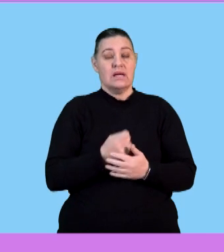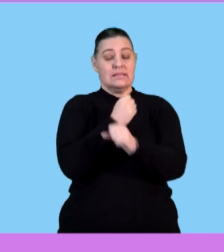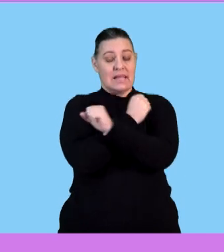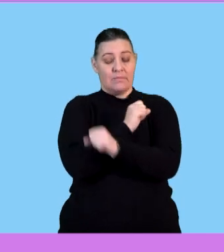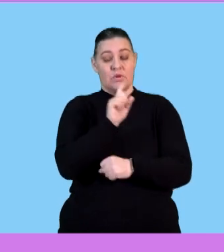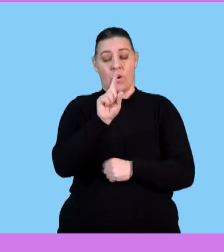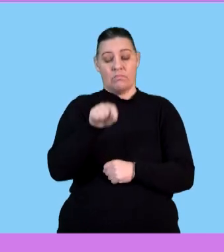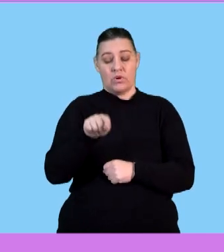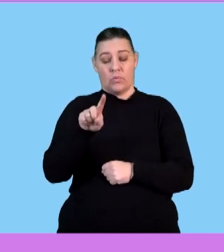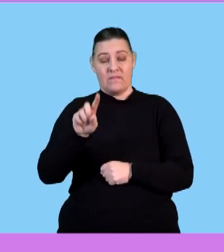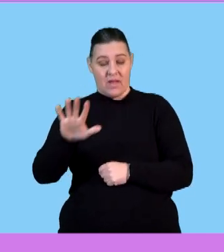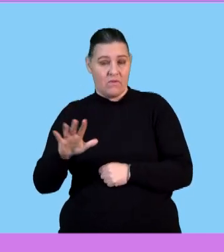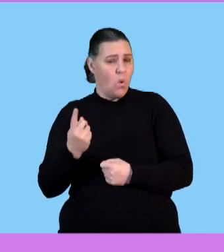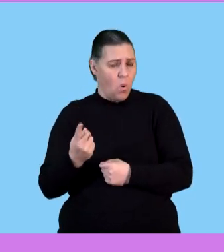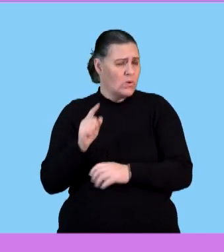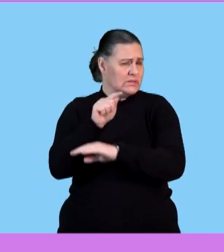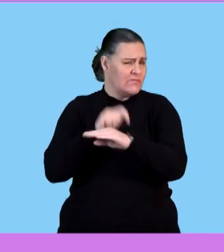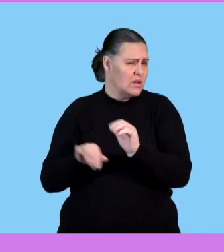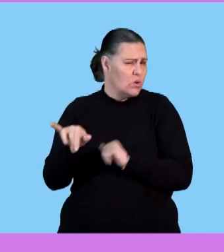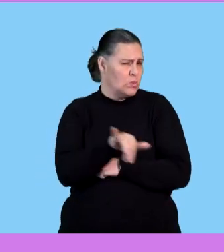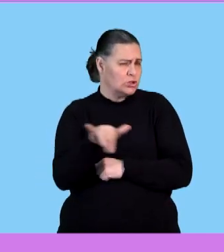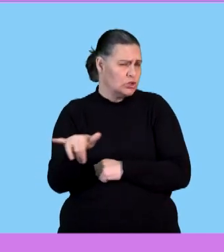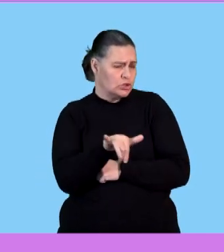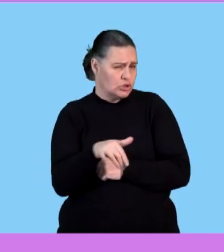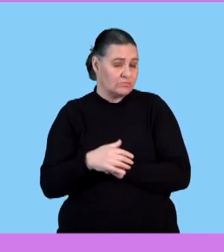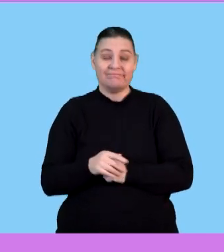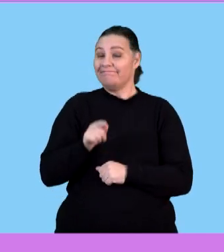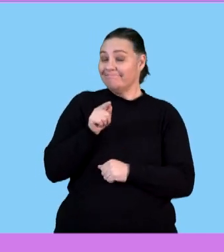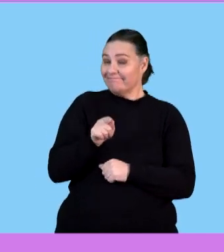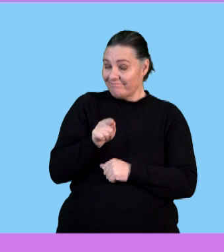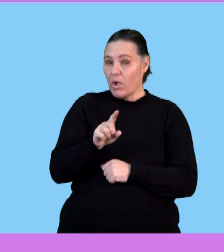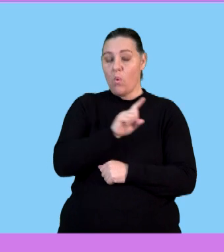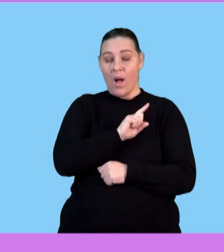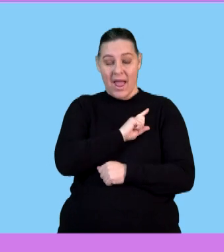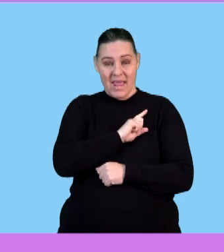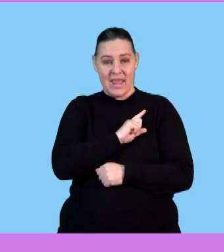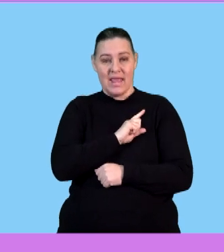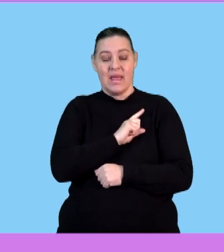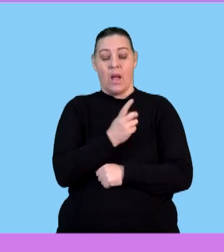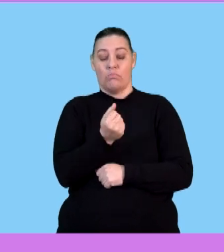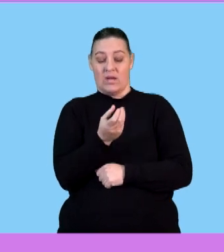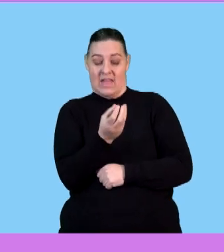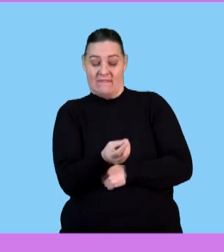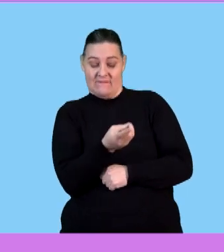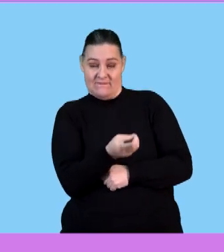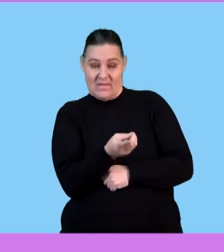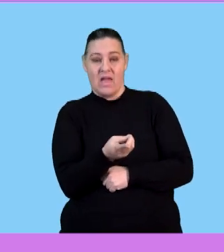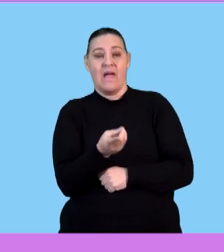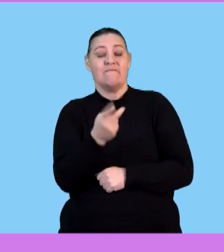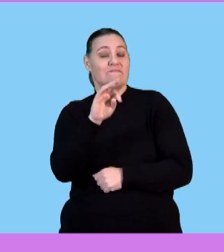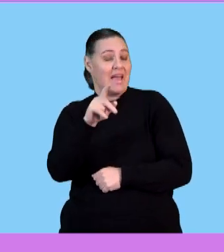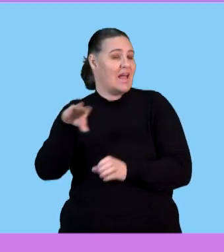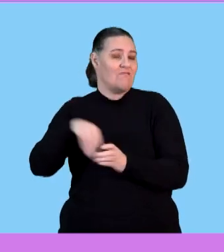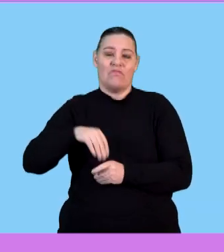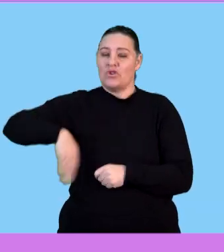by 1.15 or we divide by 1.15. In this case, because we have the price excluding